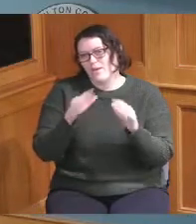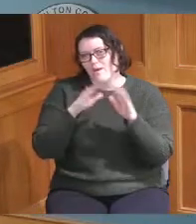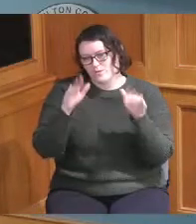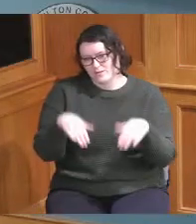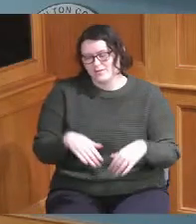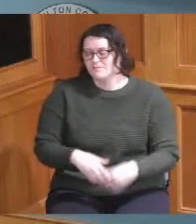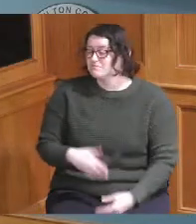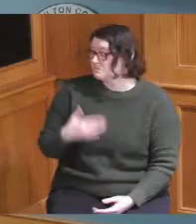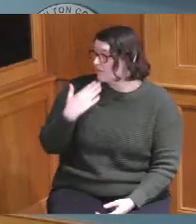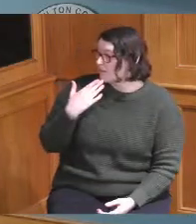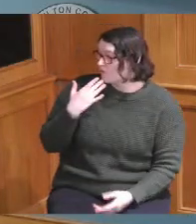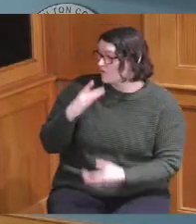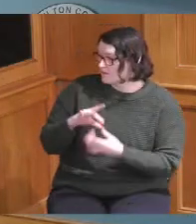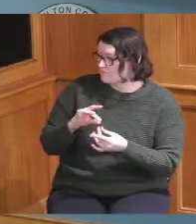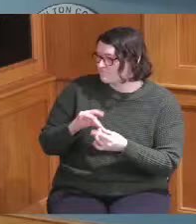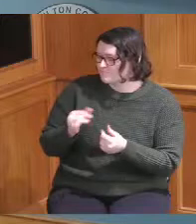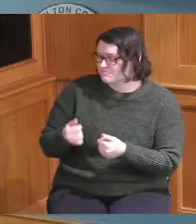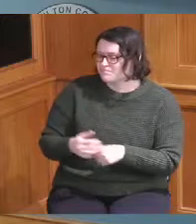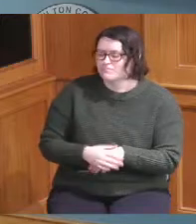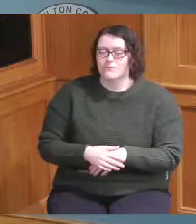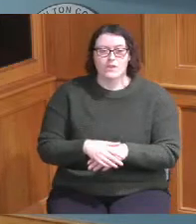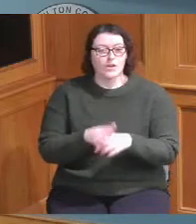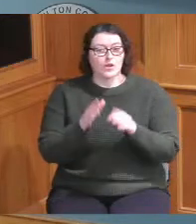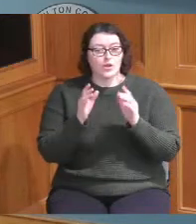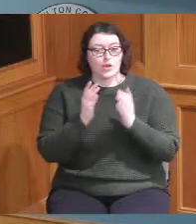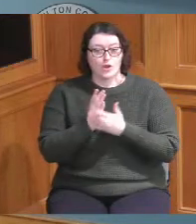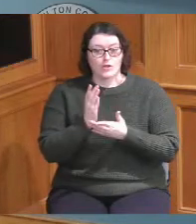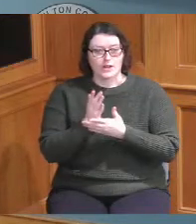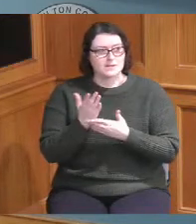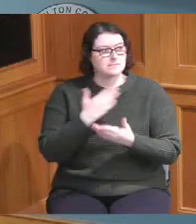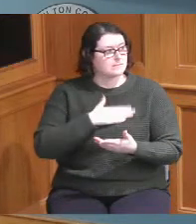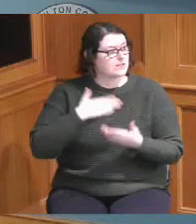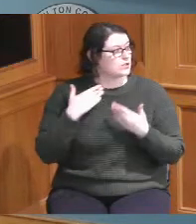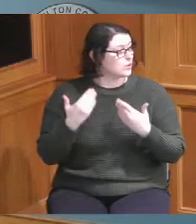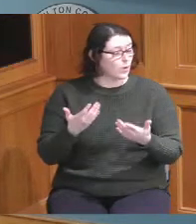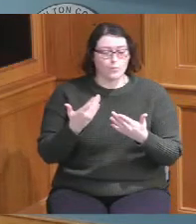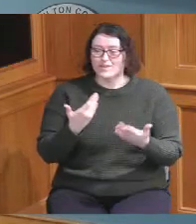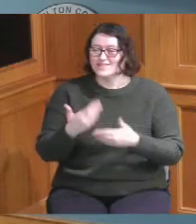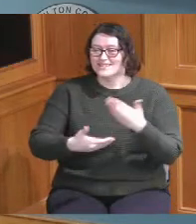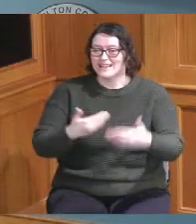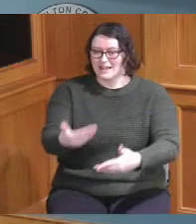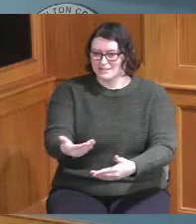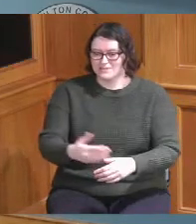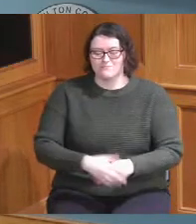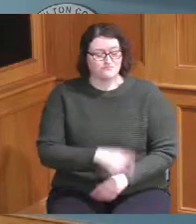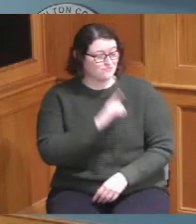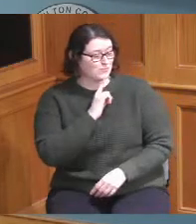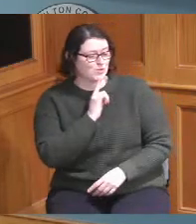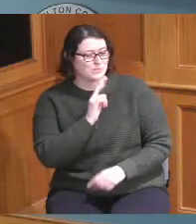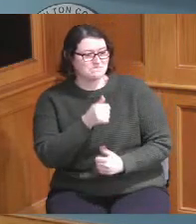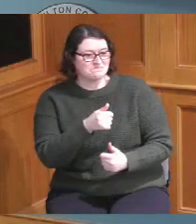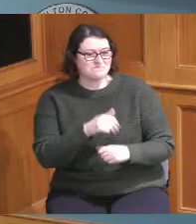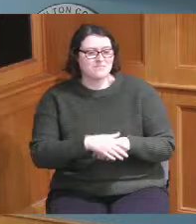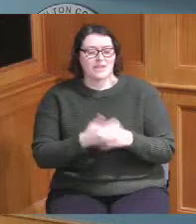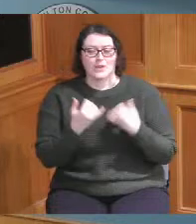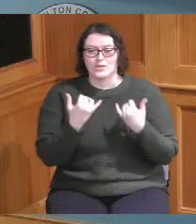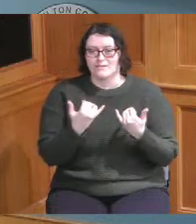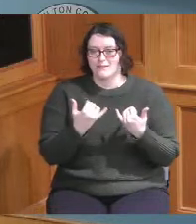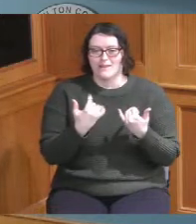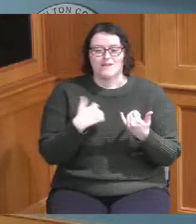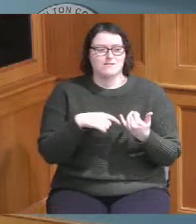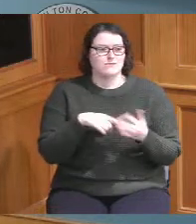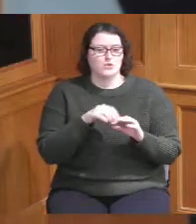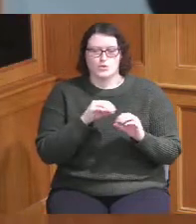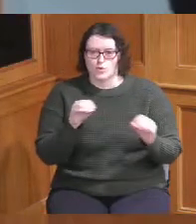you. All right, please detail to us what our next steps are. Absolutely. So today we do not require